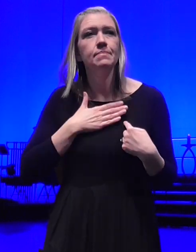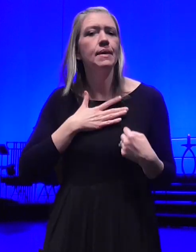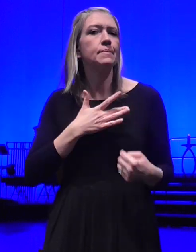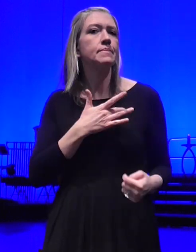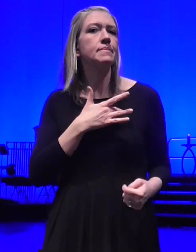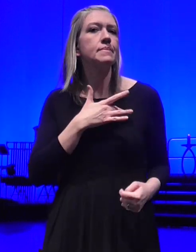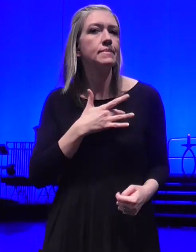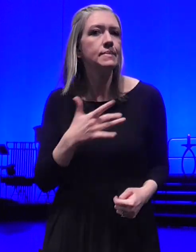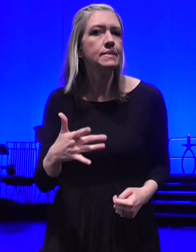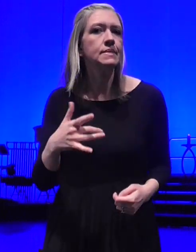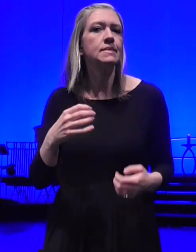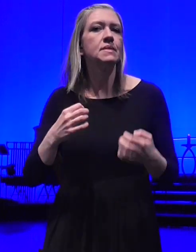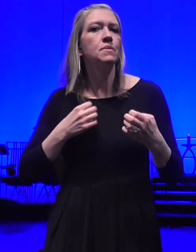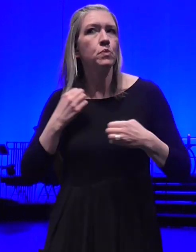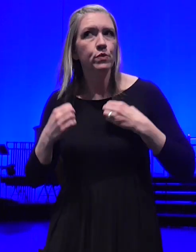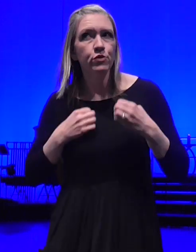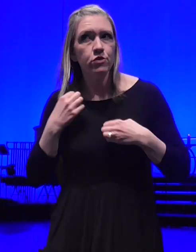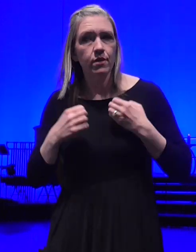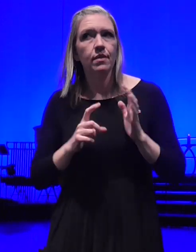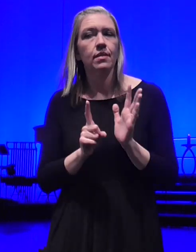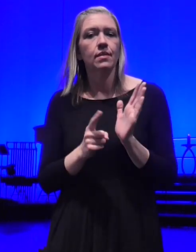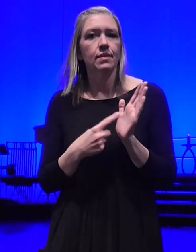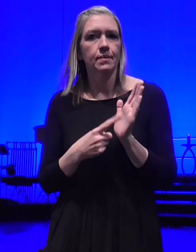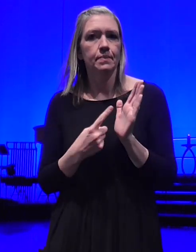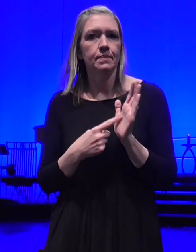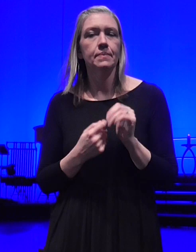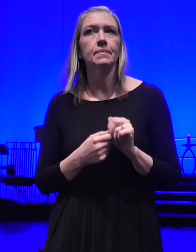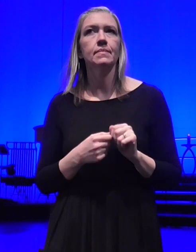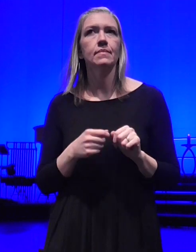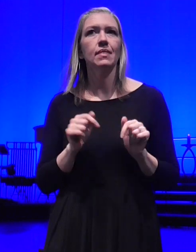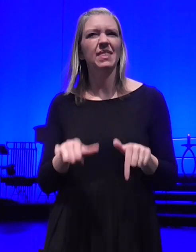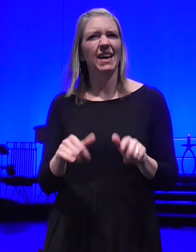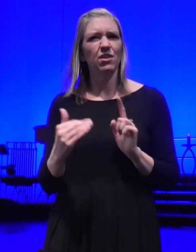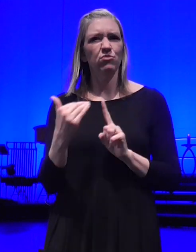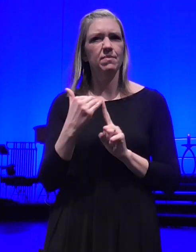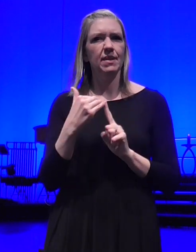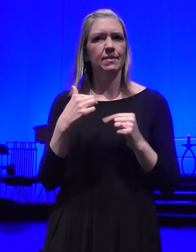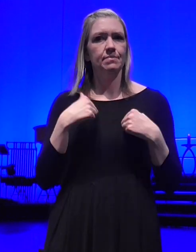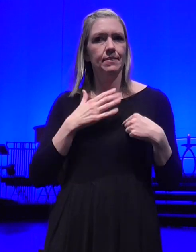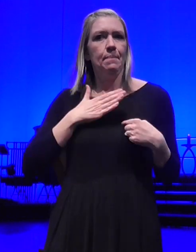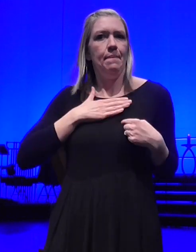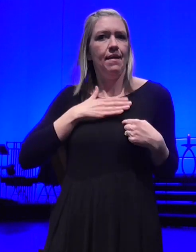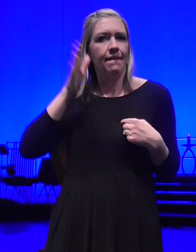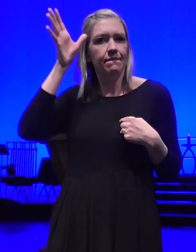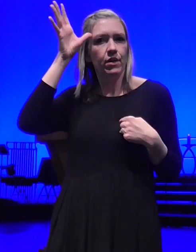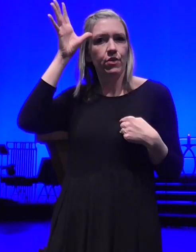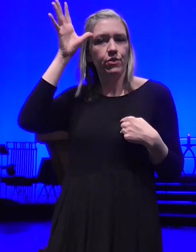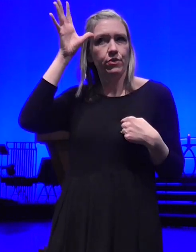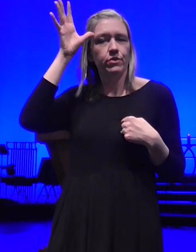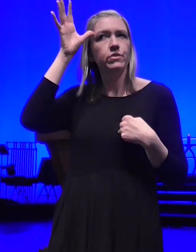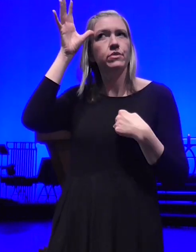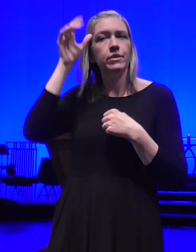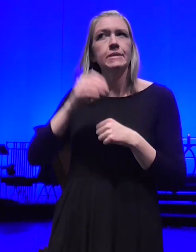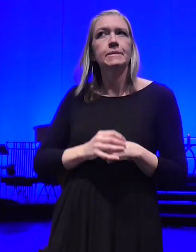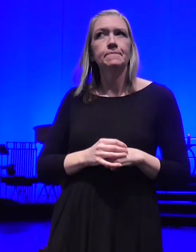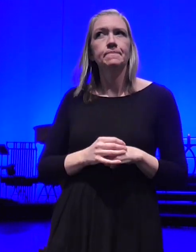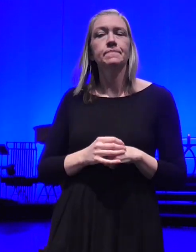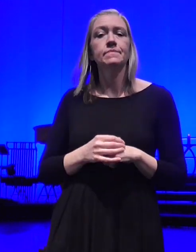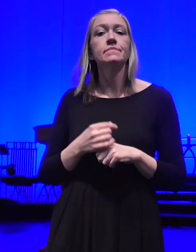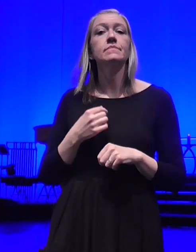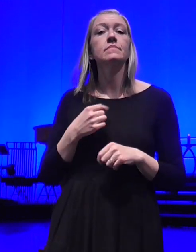get a little emotional sometimes. It reminded me of my own father. When I went